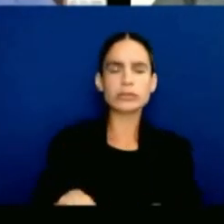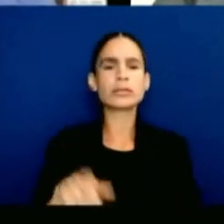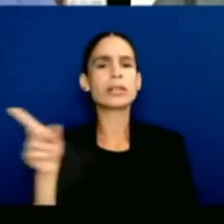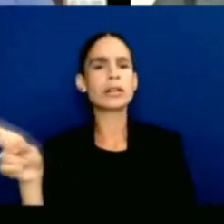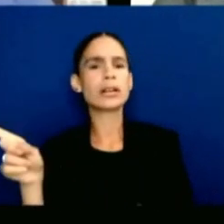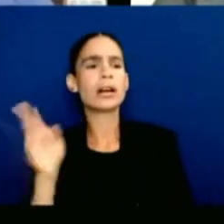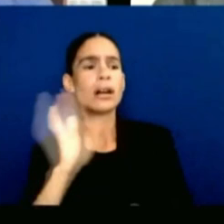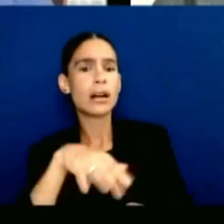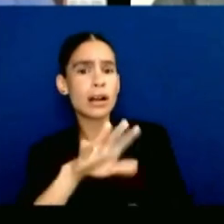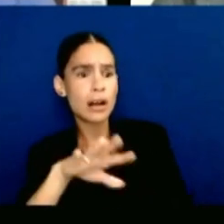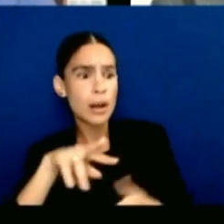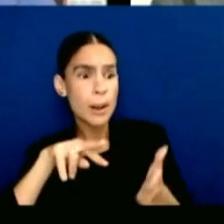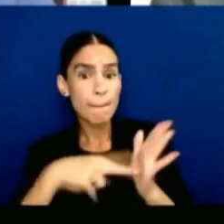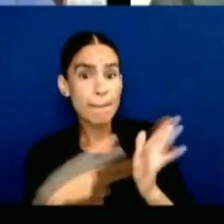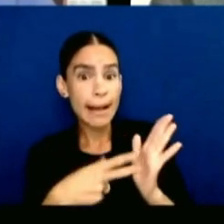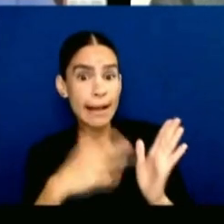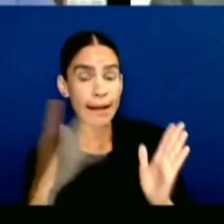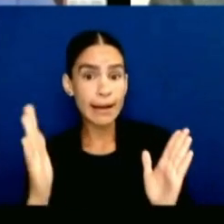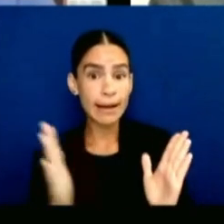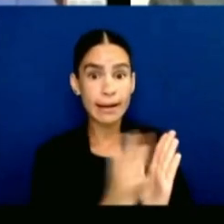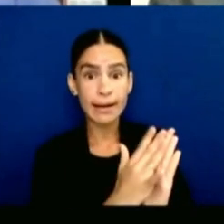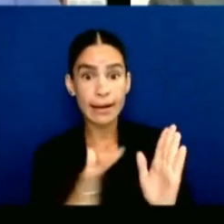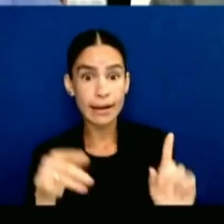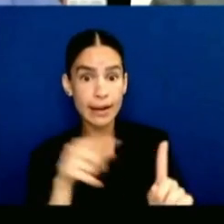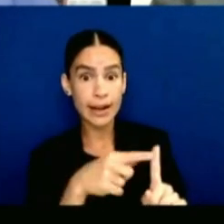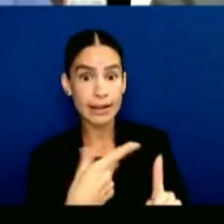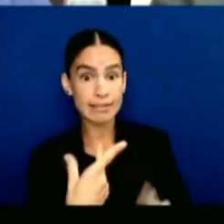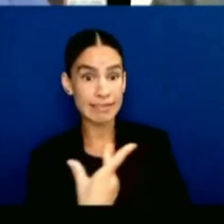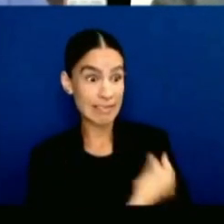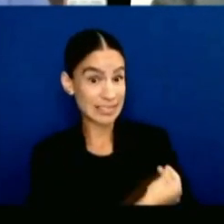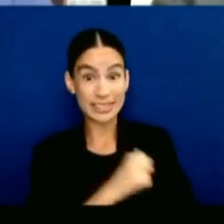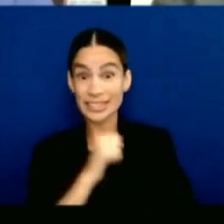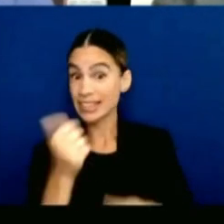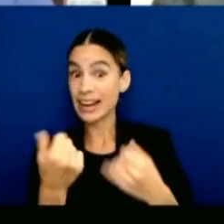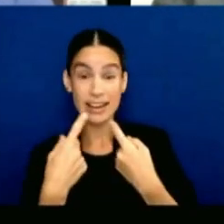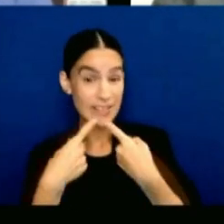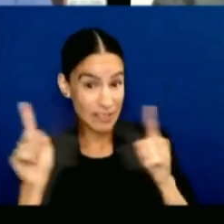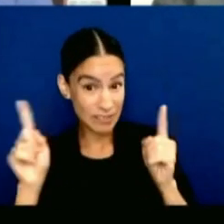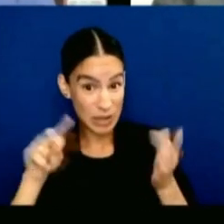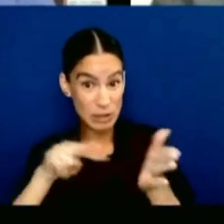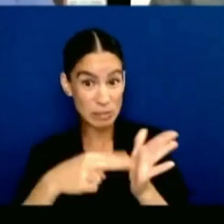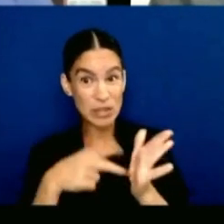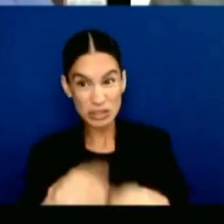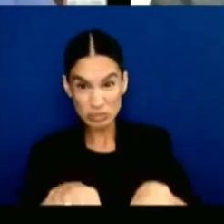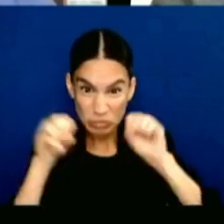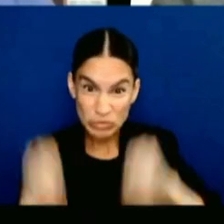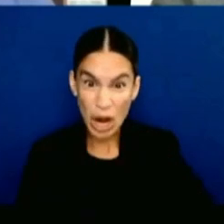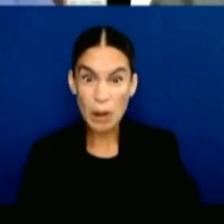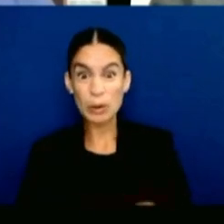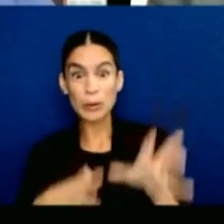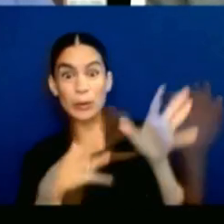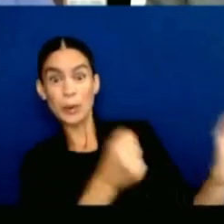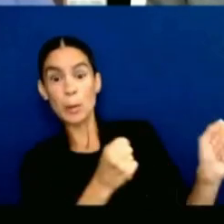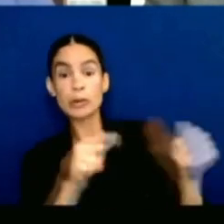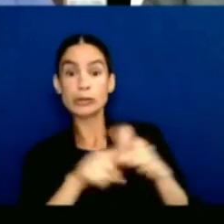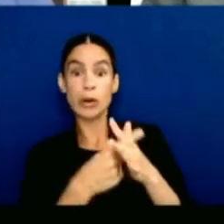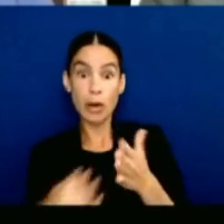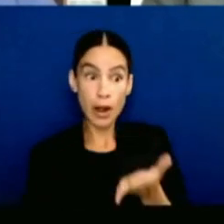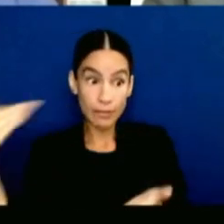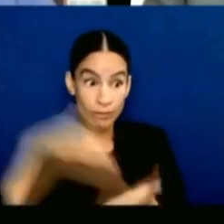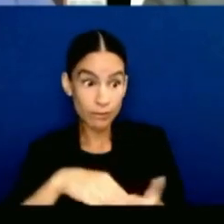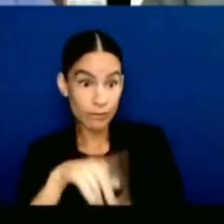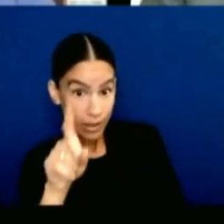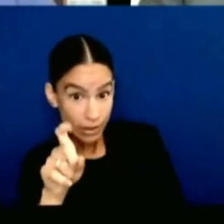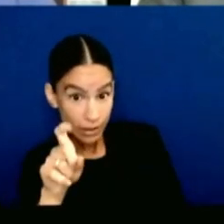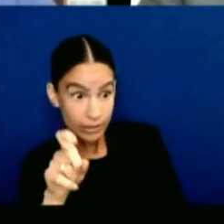effective, you just have to throw out all of those doses that were made because it wanted to be ready, but it isn't always going to work? The